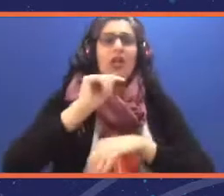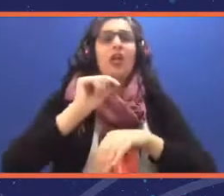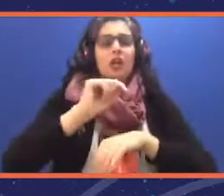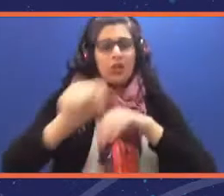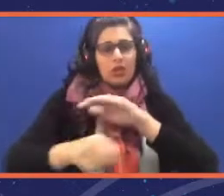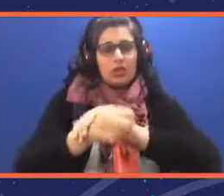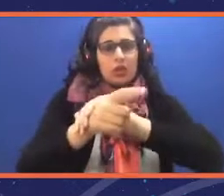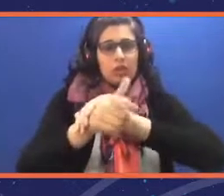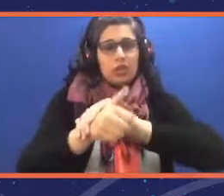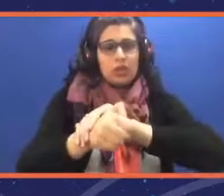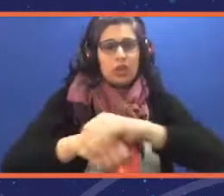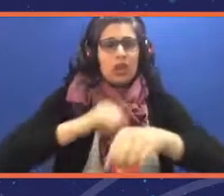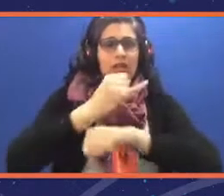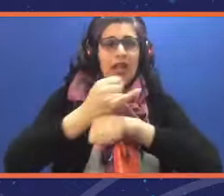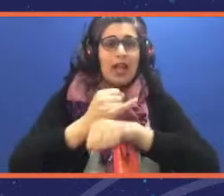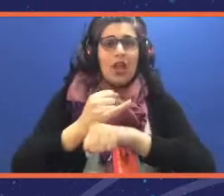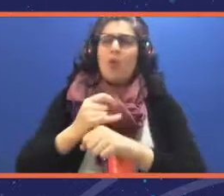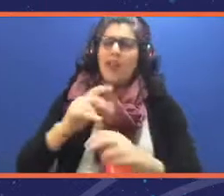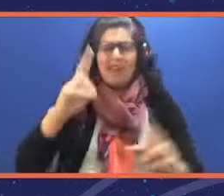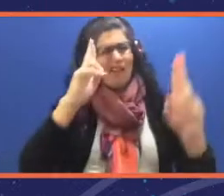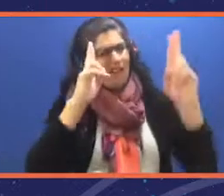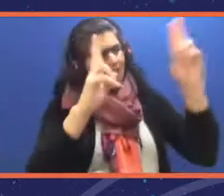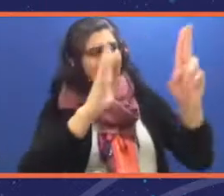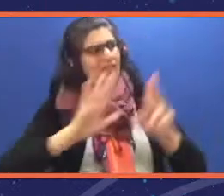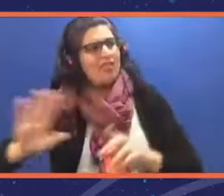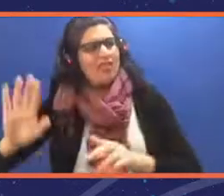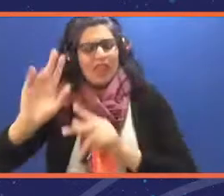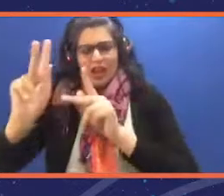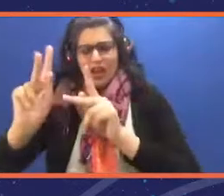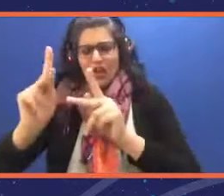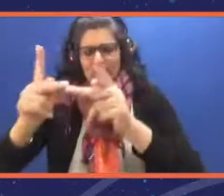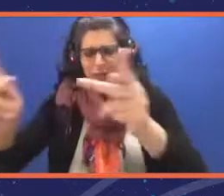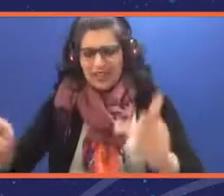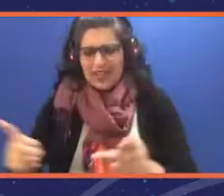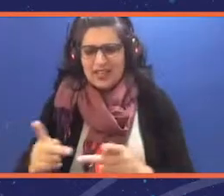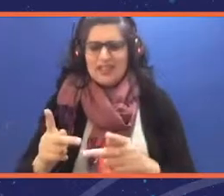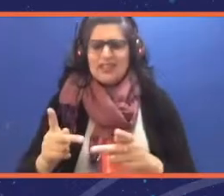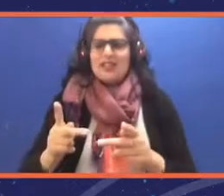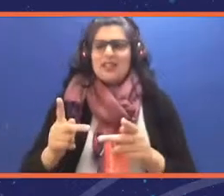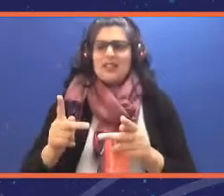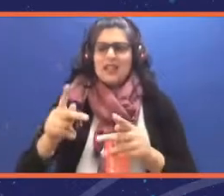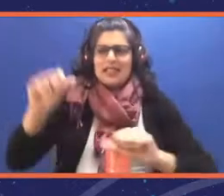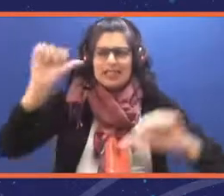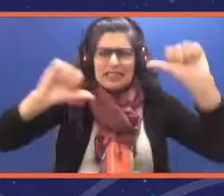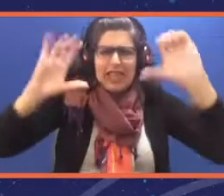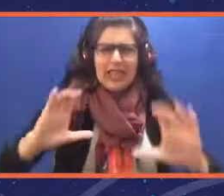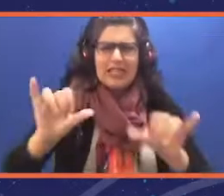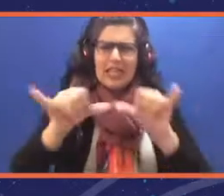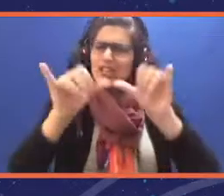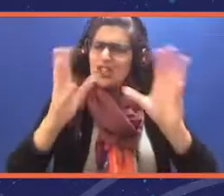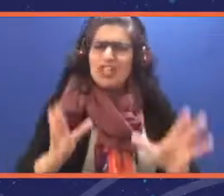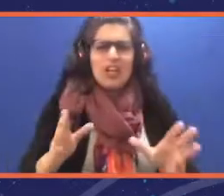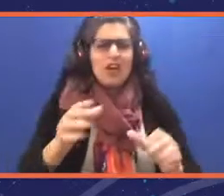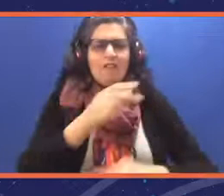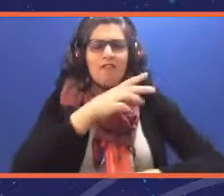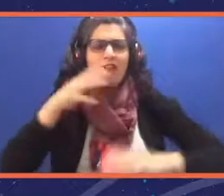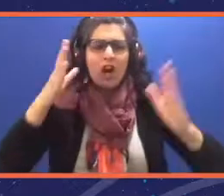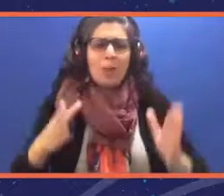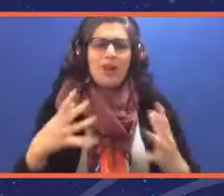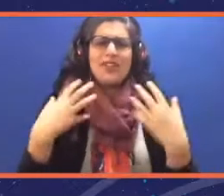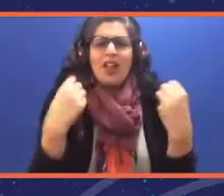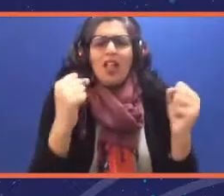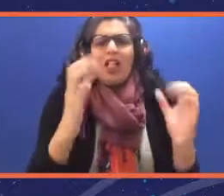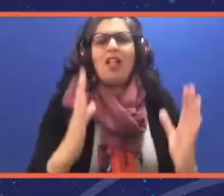way their knowledge of place, their knowledge as scientists, engineers, farmers, and healers